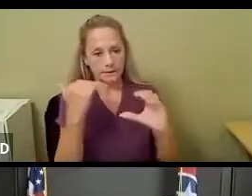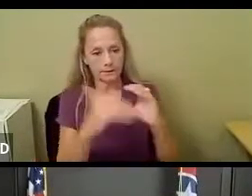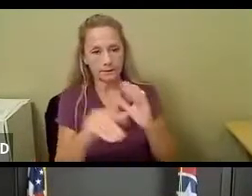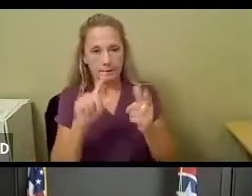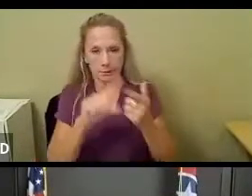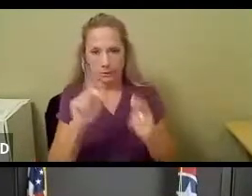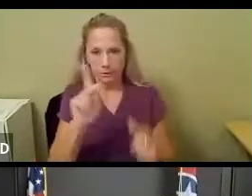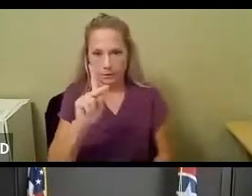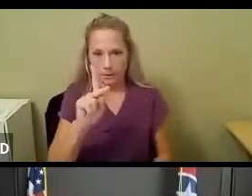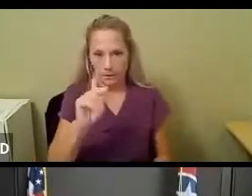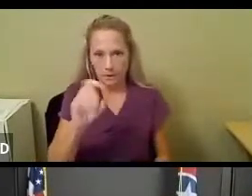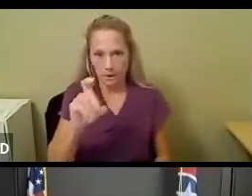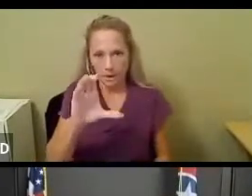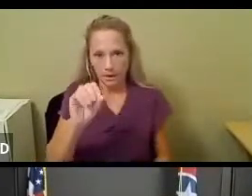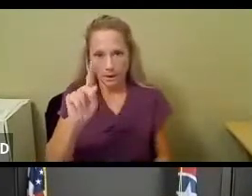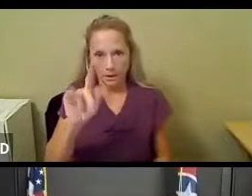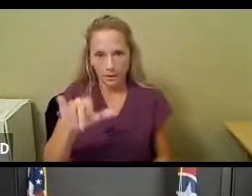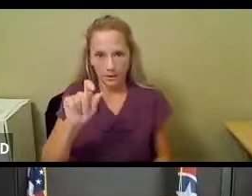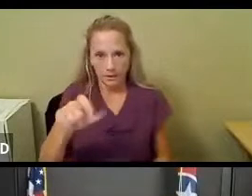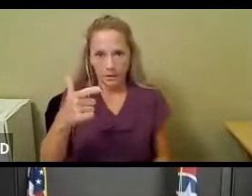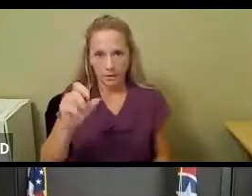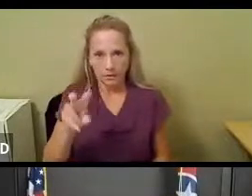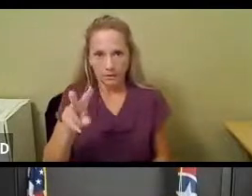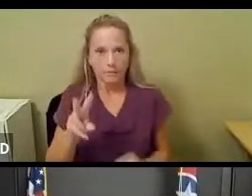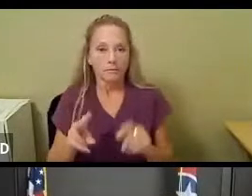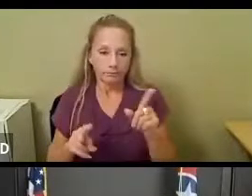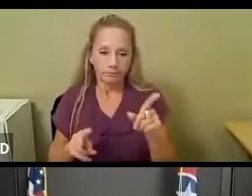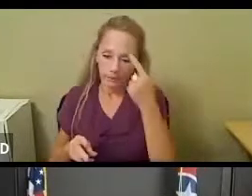address. Agreed, totally.